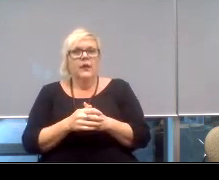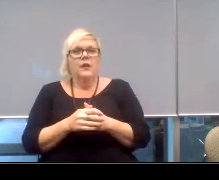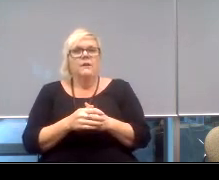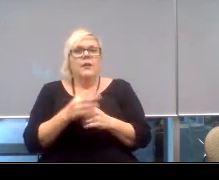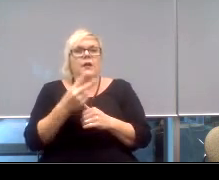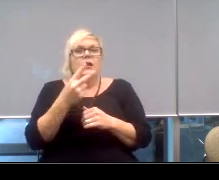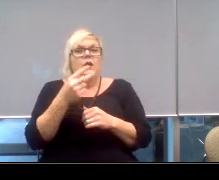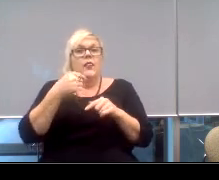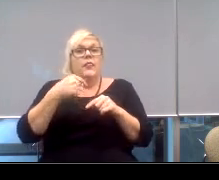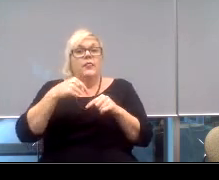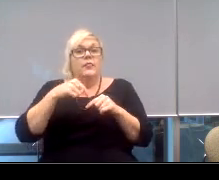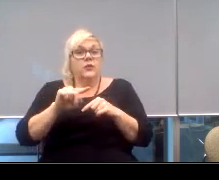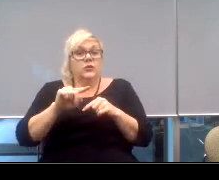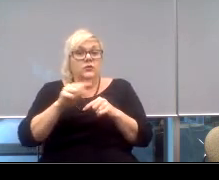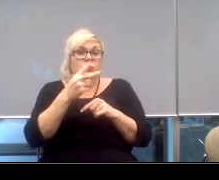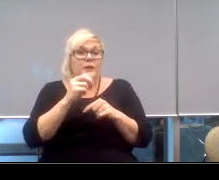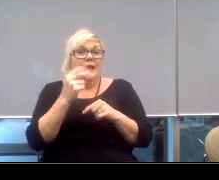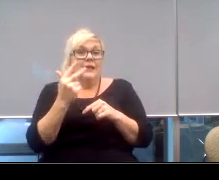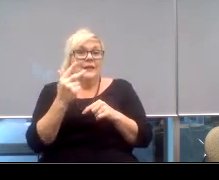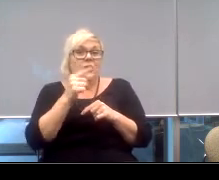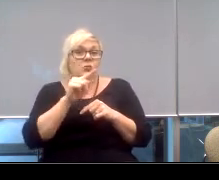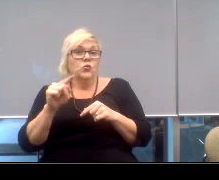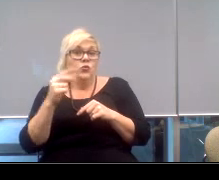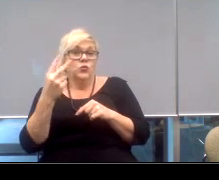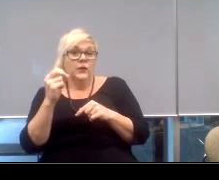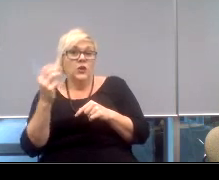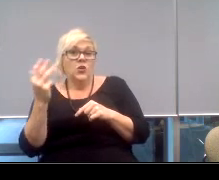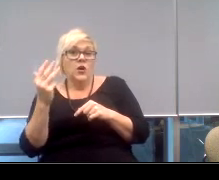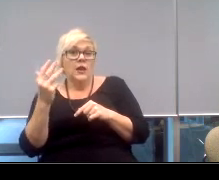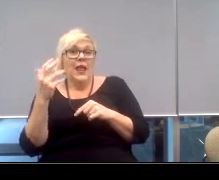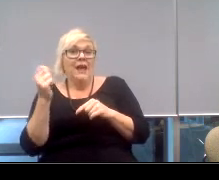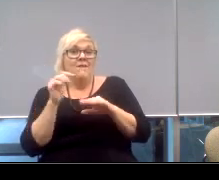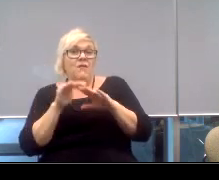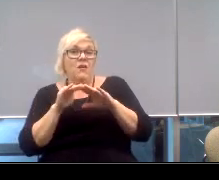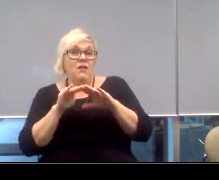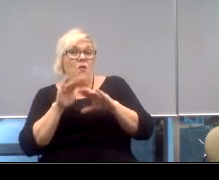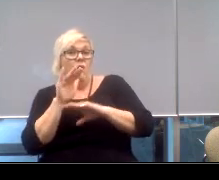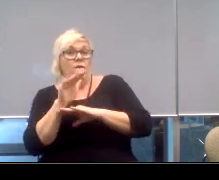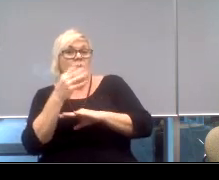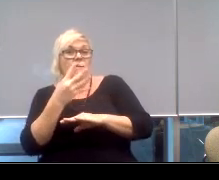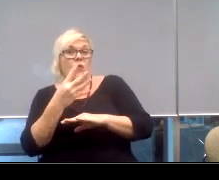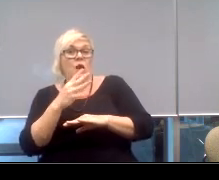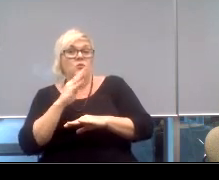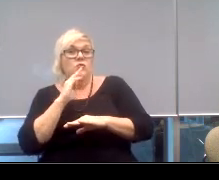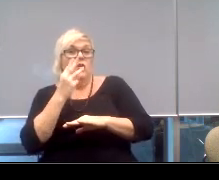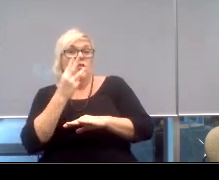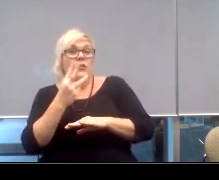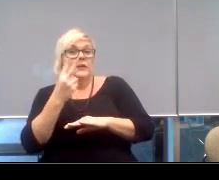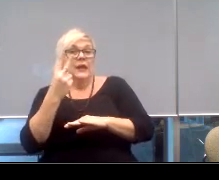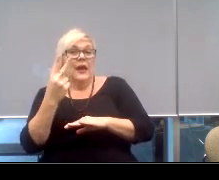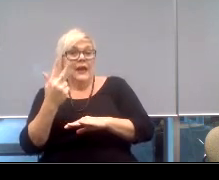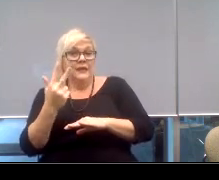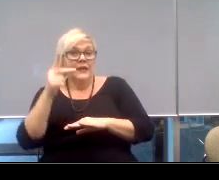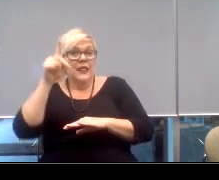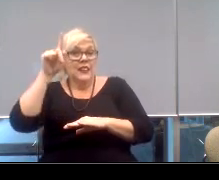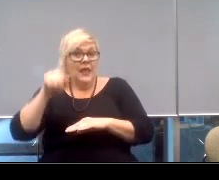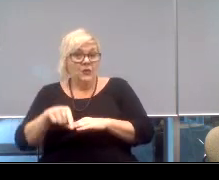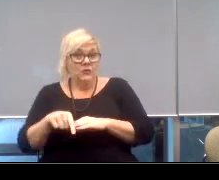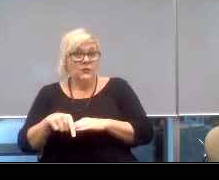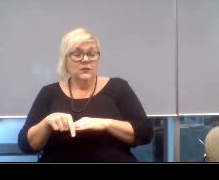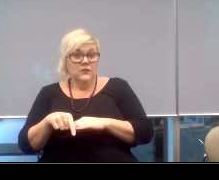participants. The growth in funding increases steeply from the 4.2 billion that's in this current financial